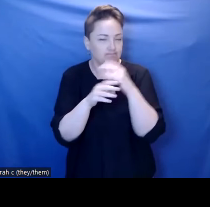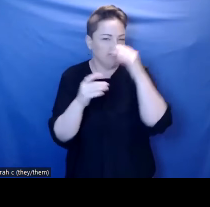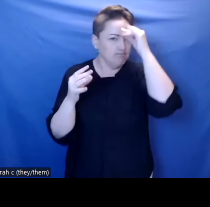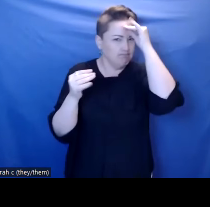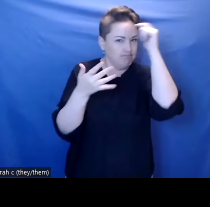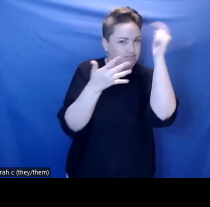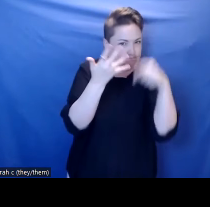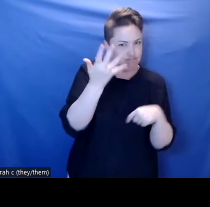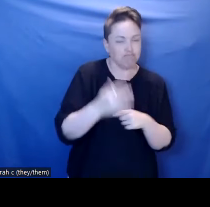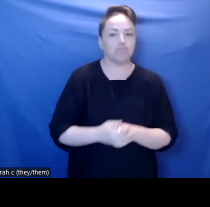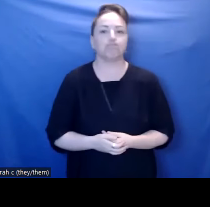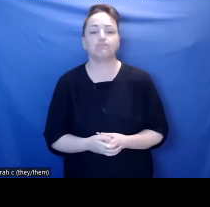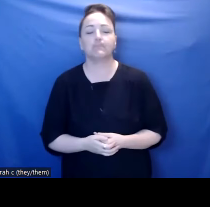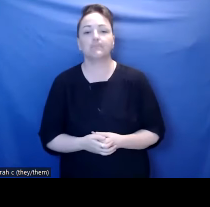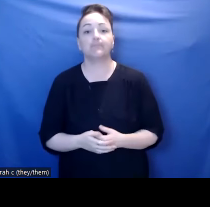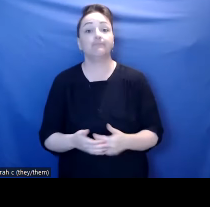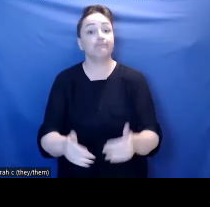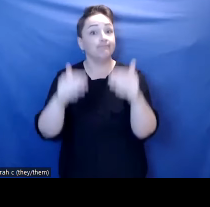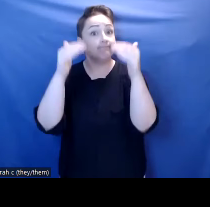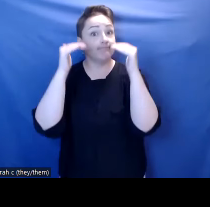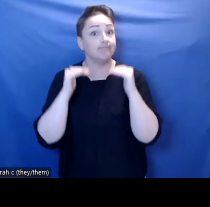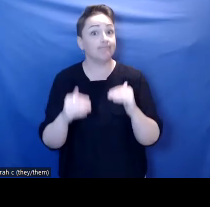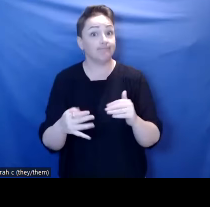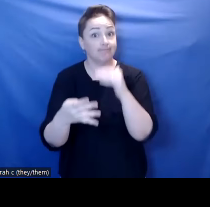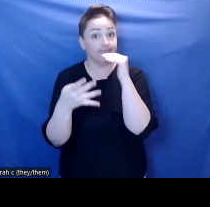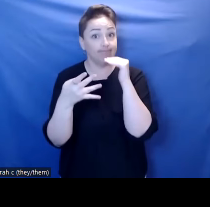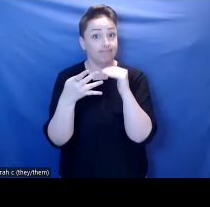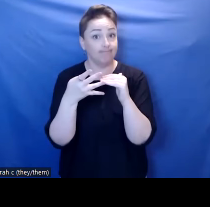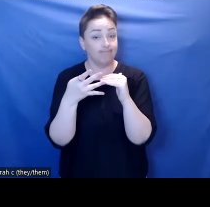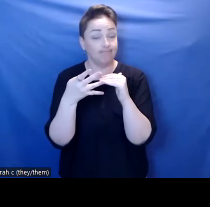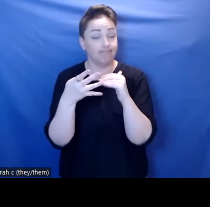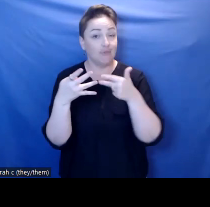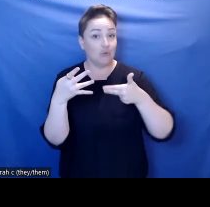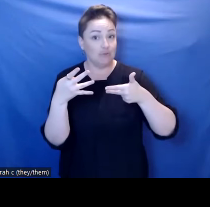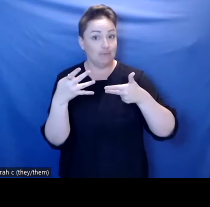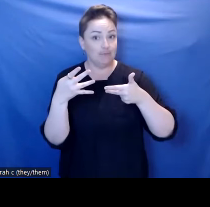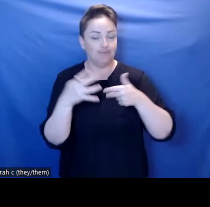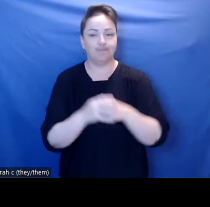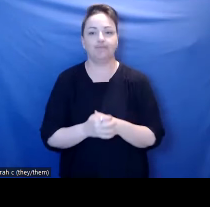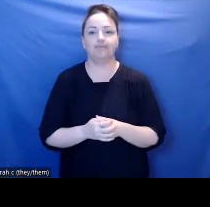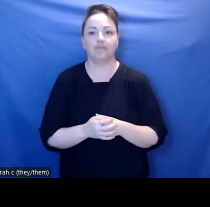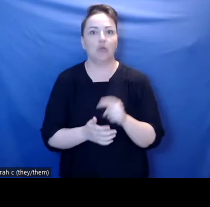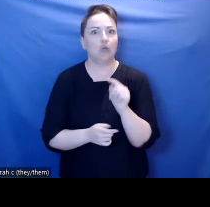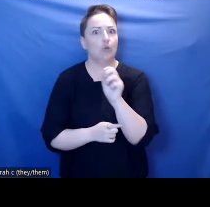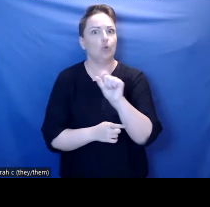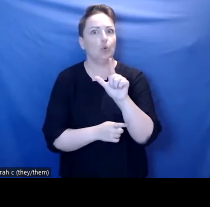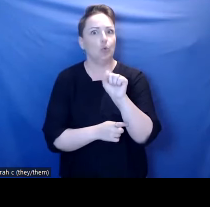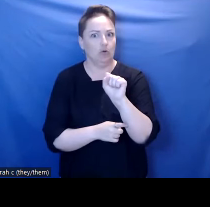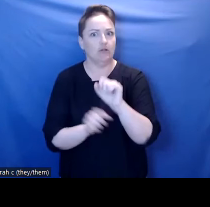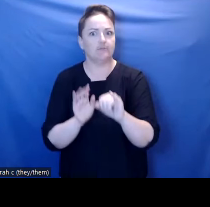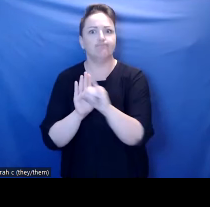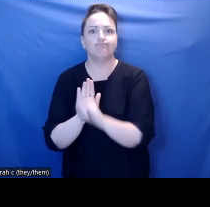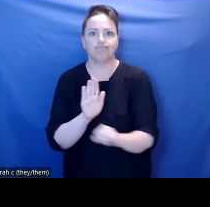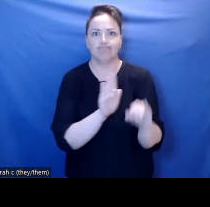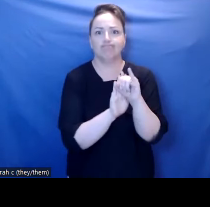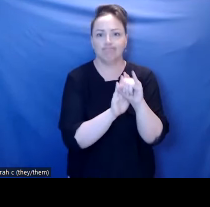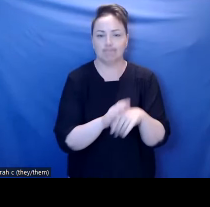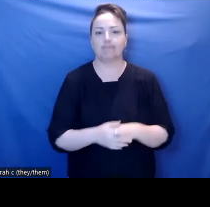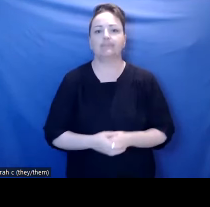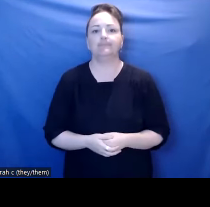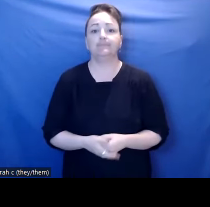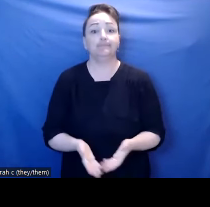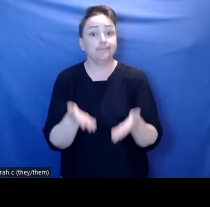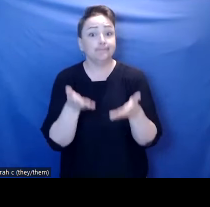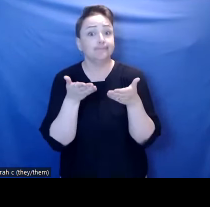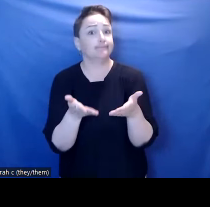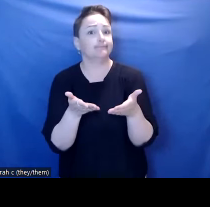So the next step in the process is identifying tools to overcome them. So here in this table, I just briefly summarize